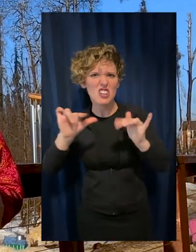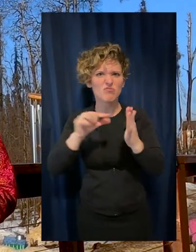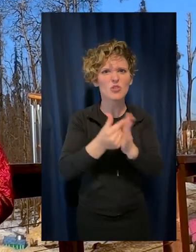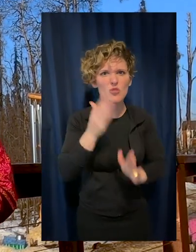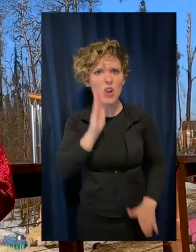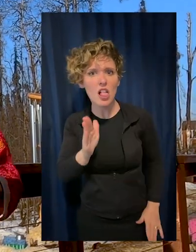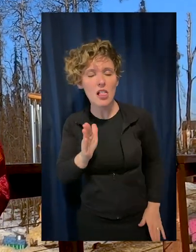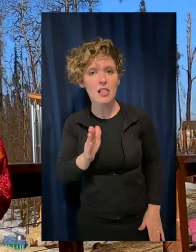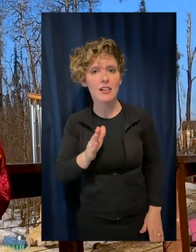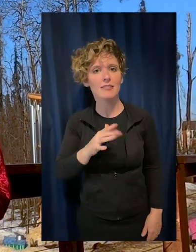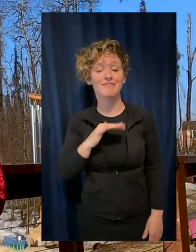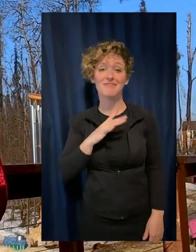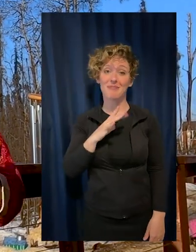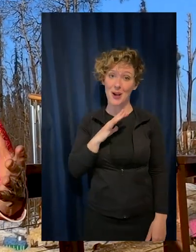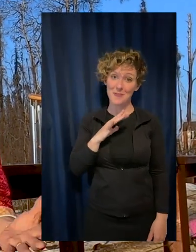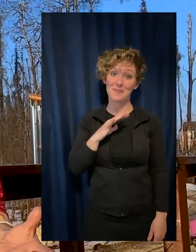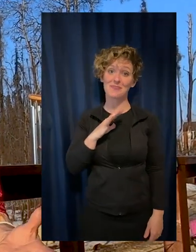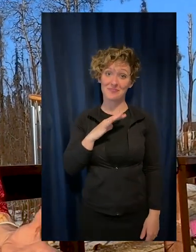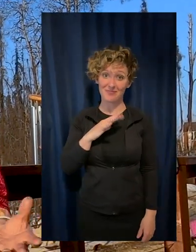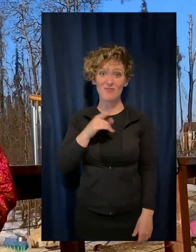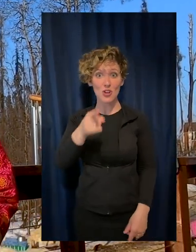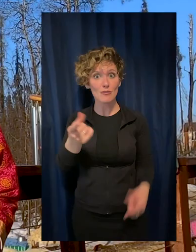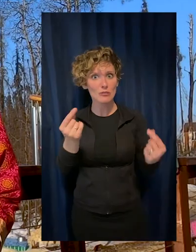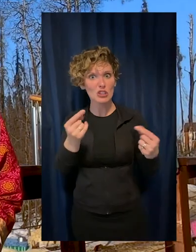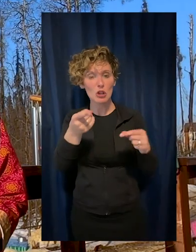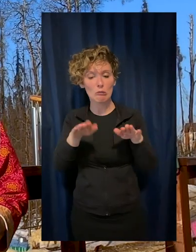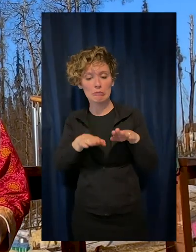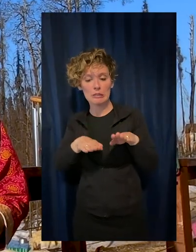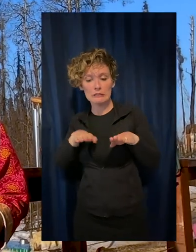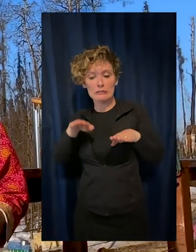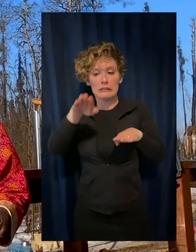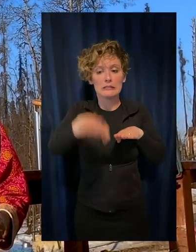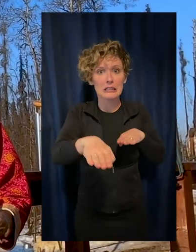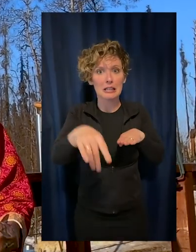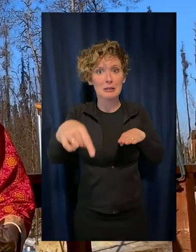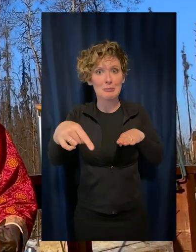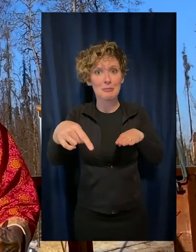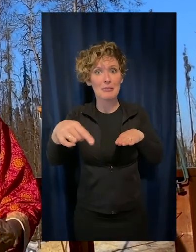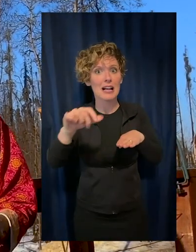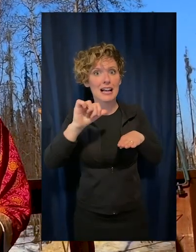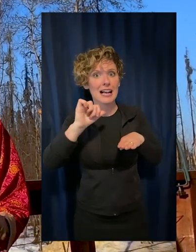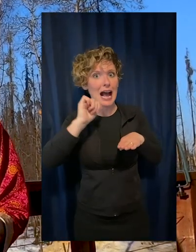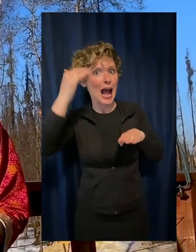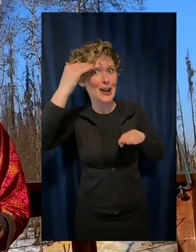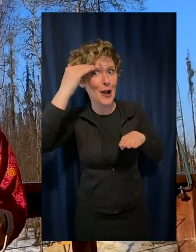the known into the unknown before you ever even realize you were going to go there.